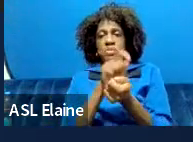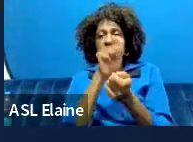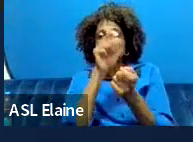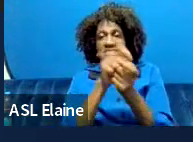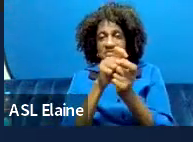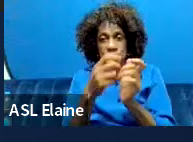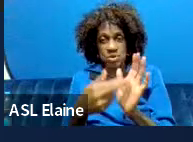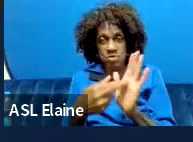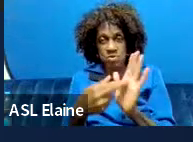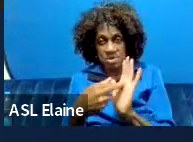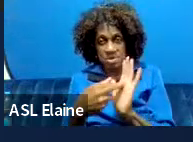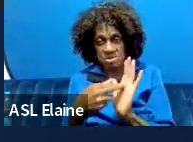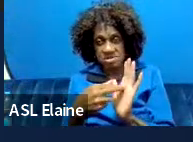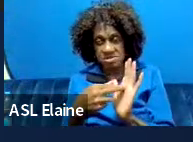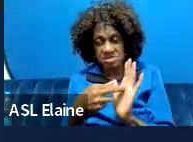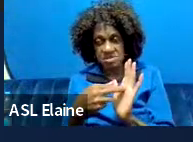requirements